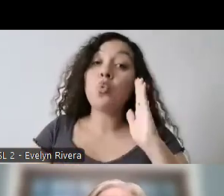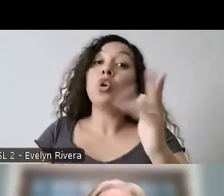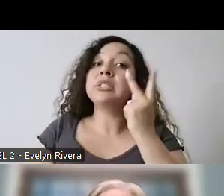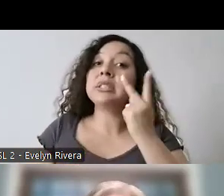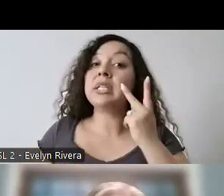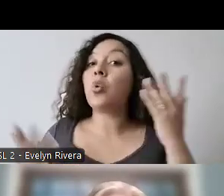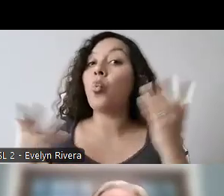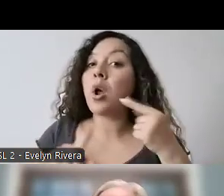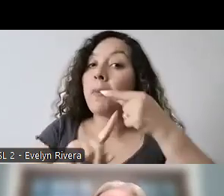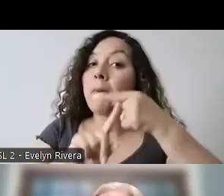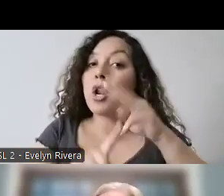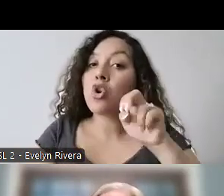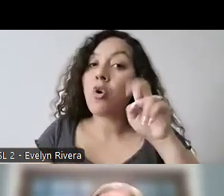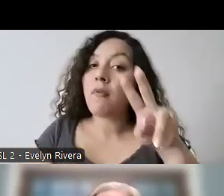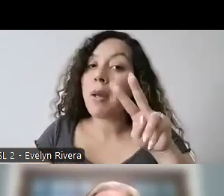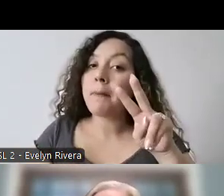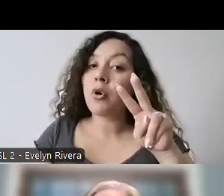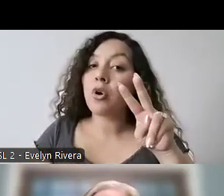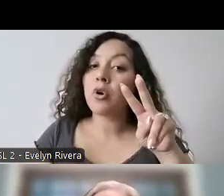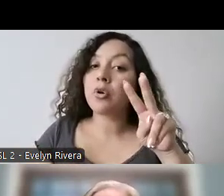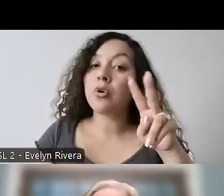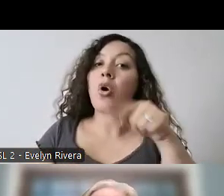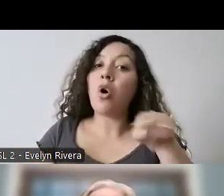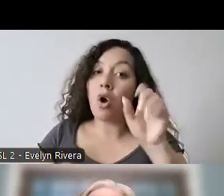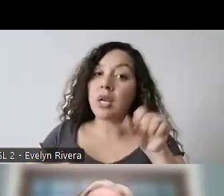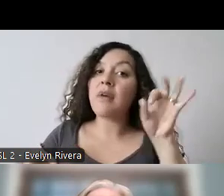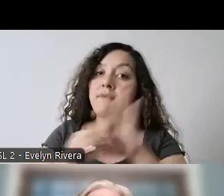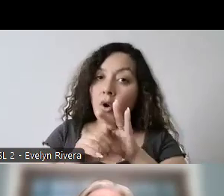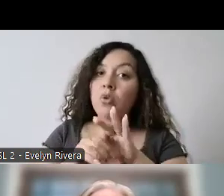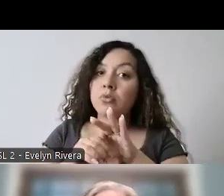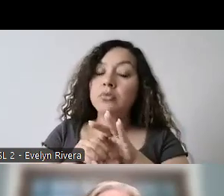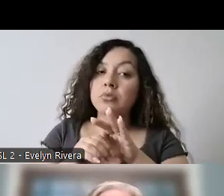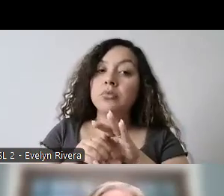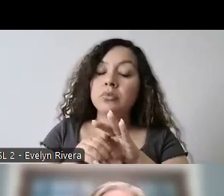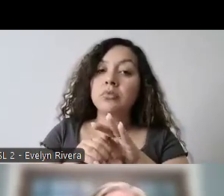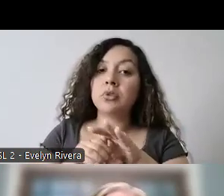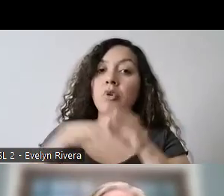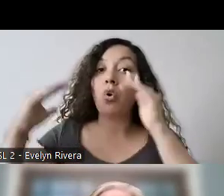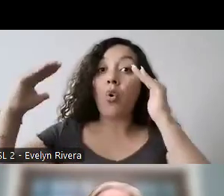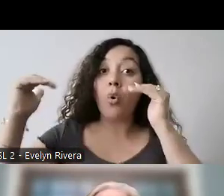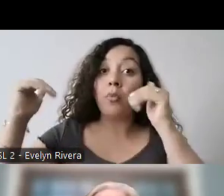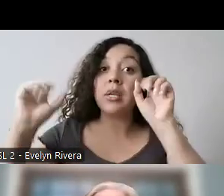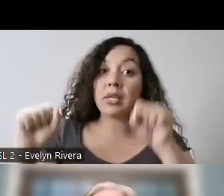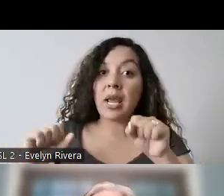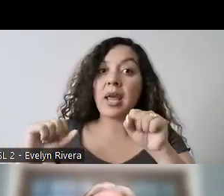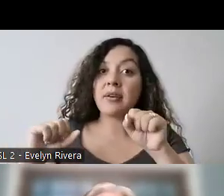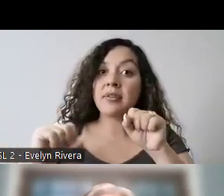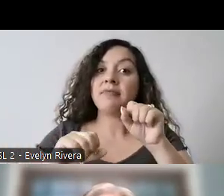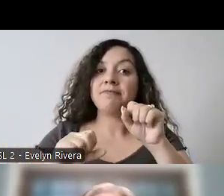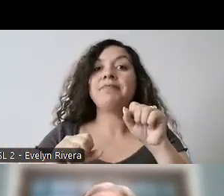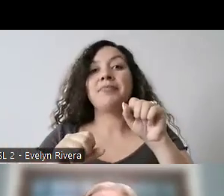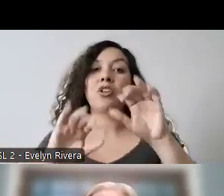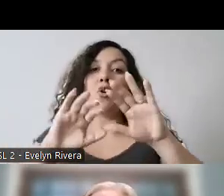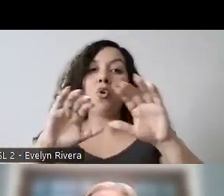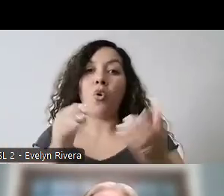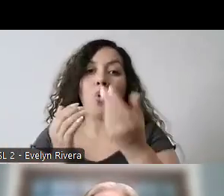on the November ballot, something that we would all have an opportunity to vote on. Again, an effort to try to fill holes that the federal government